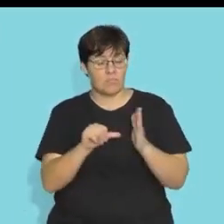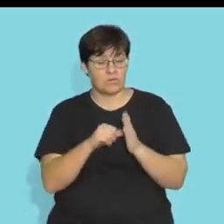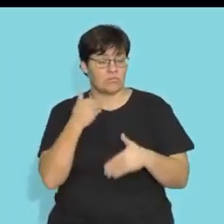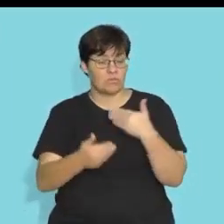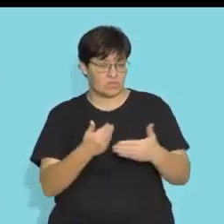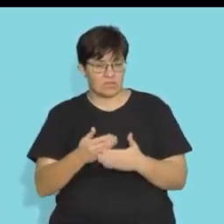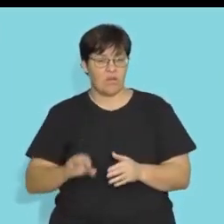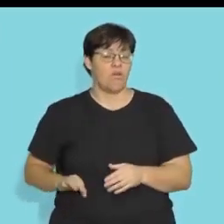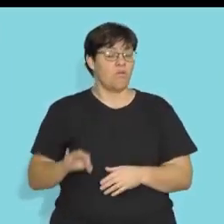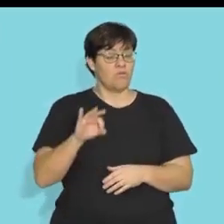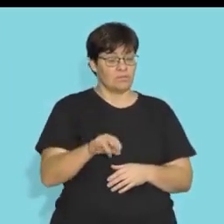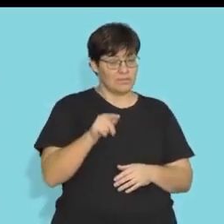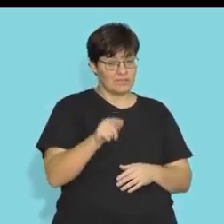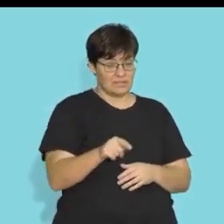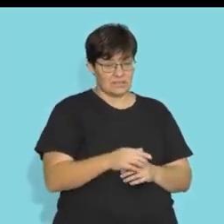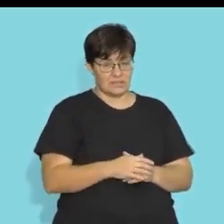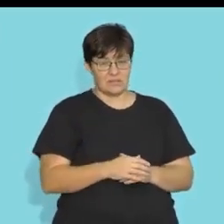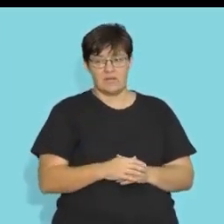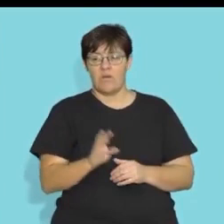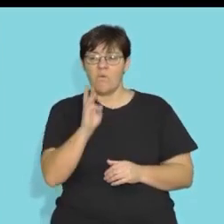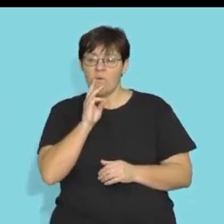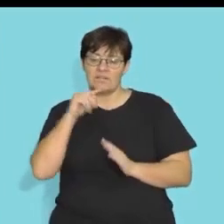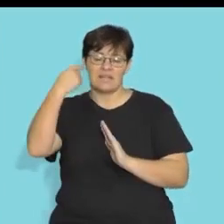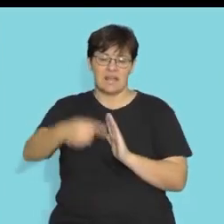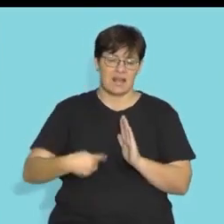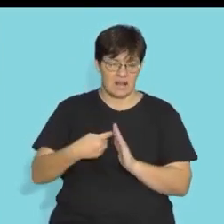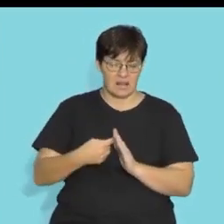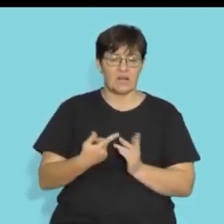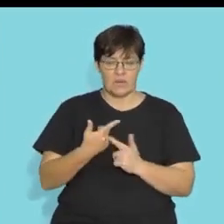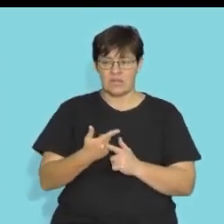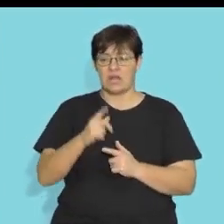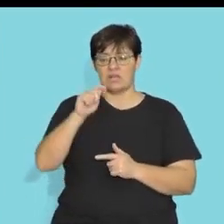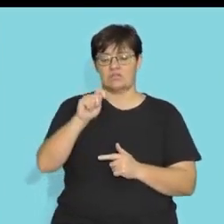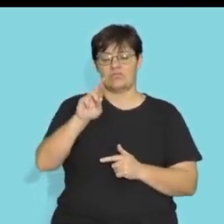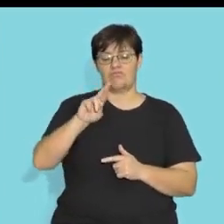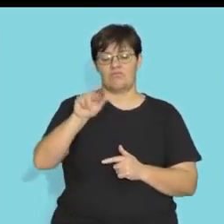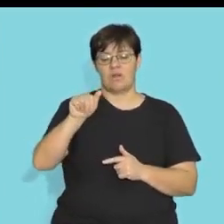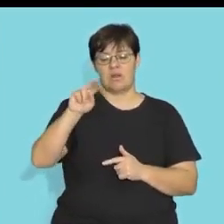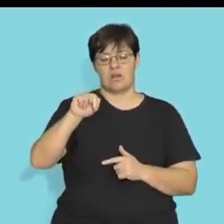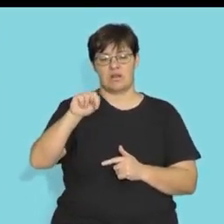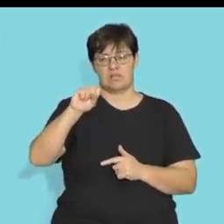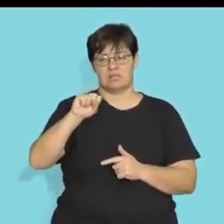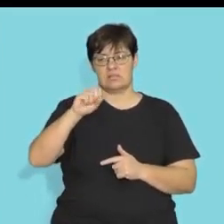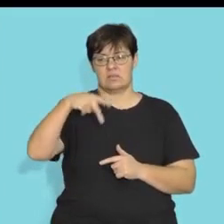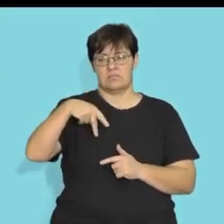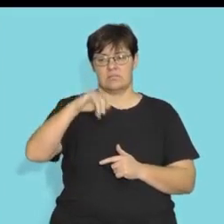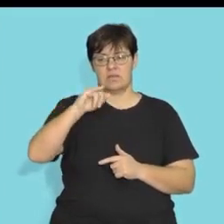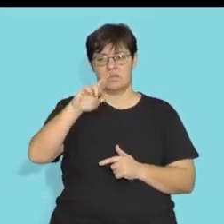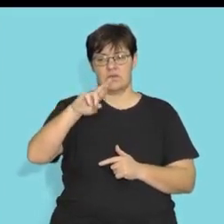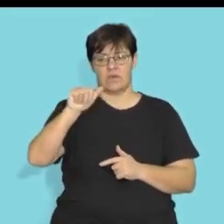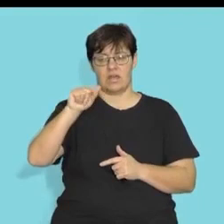An important process that also contributes to the water cycle is transpiration.